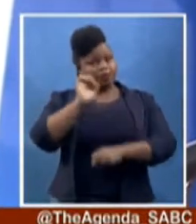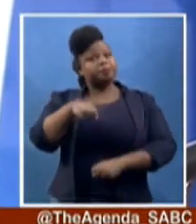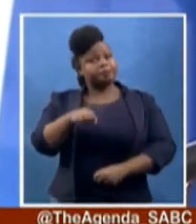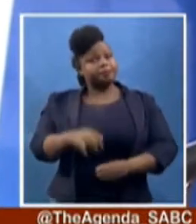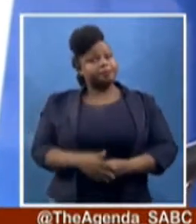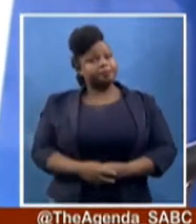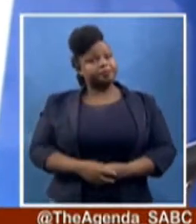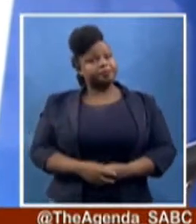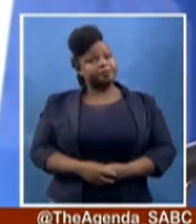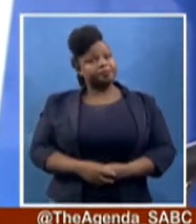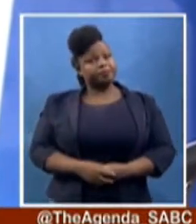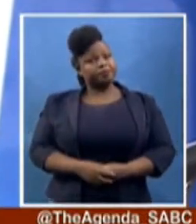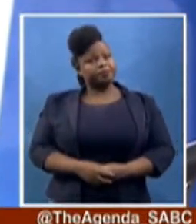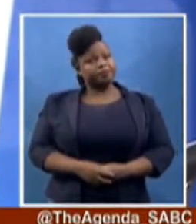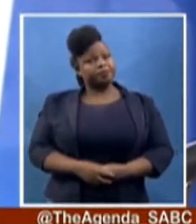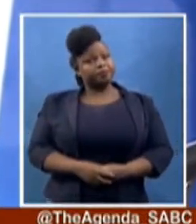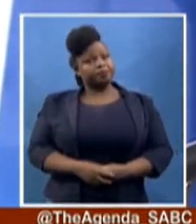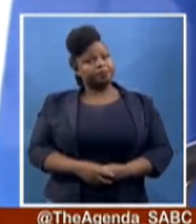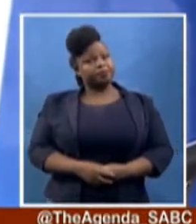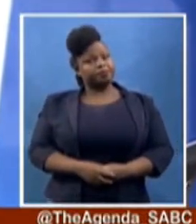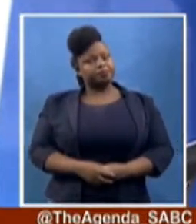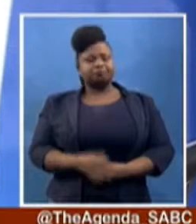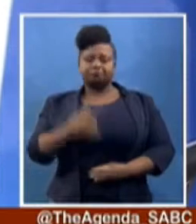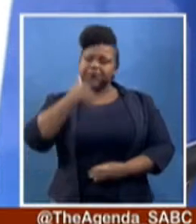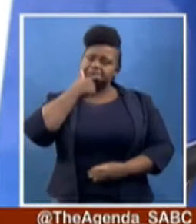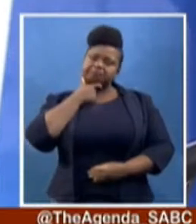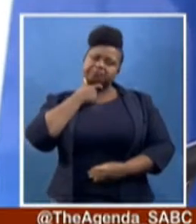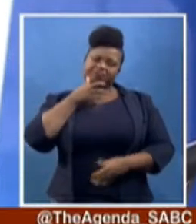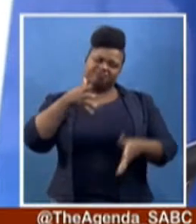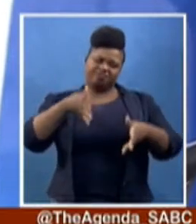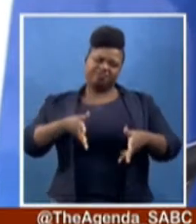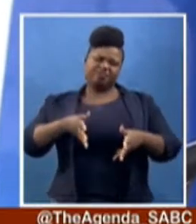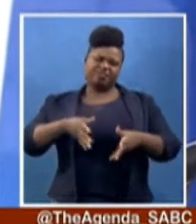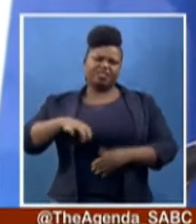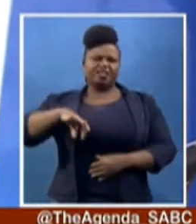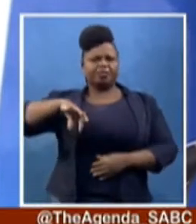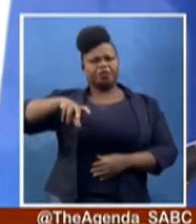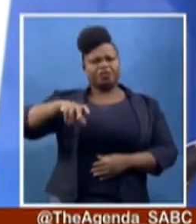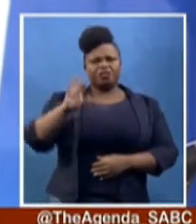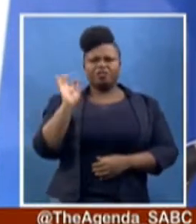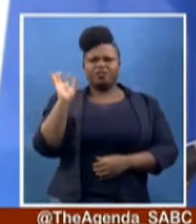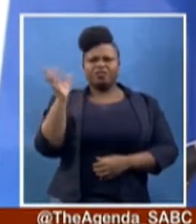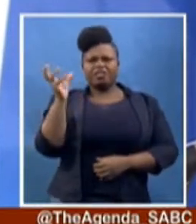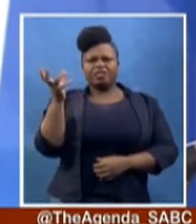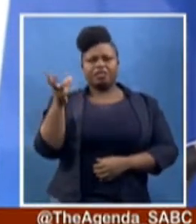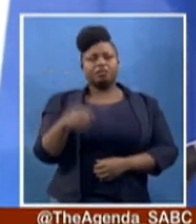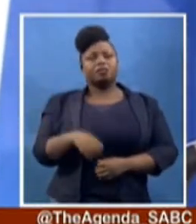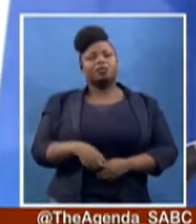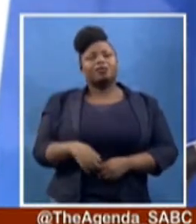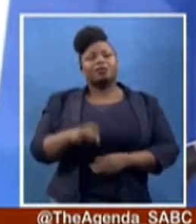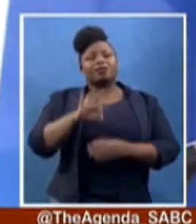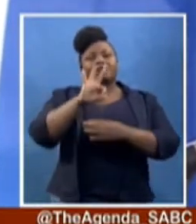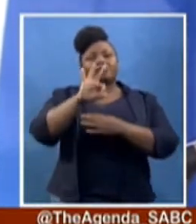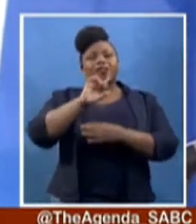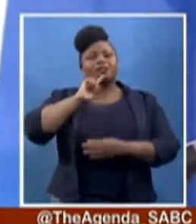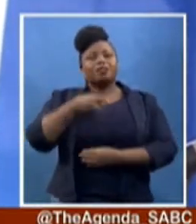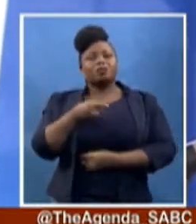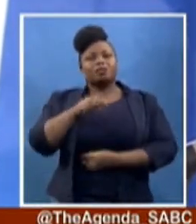Sadly, in the Free State, we have lost 3,800 lives have been